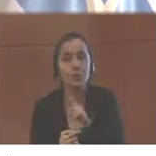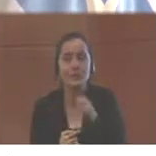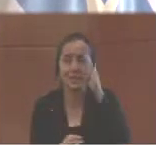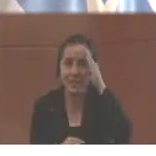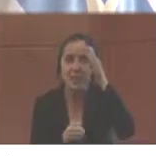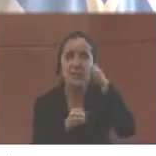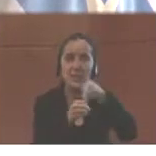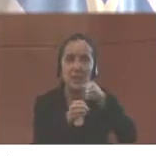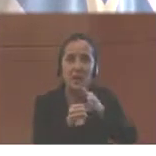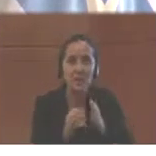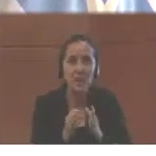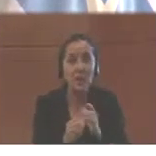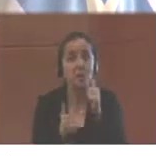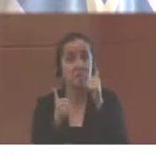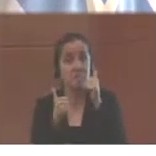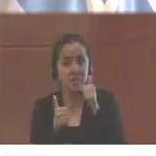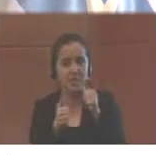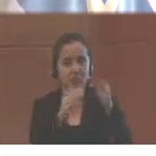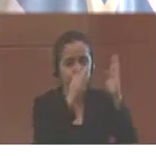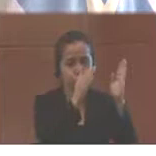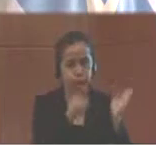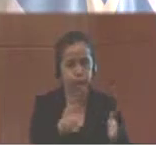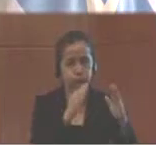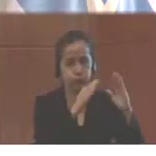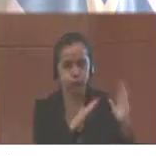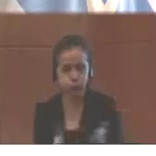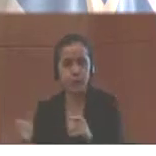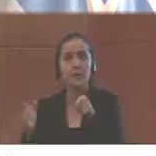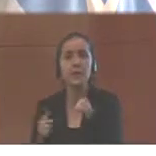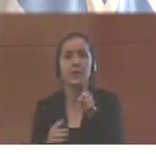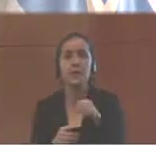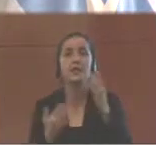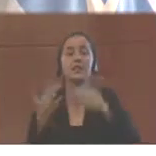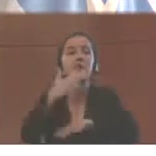new framework of action for disaster risk reduction.